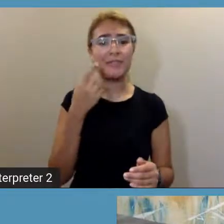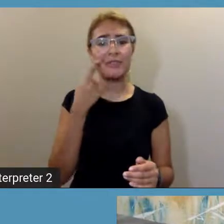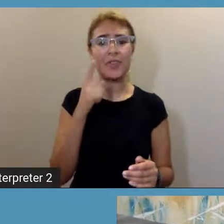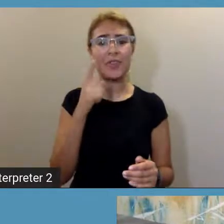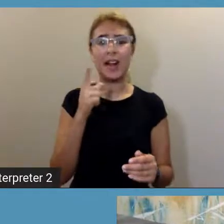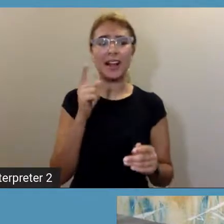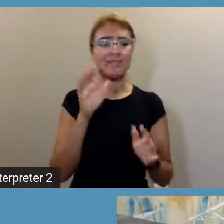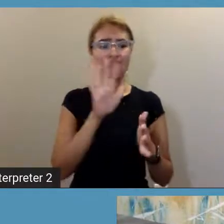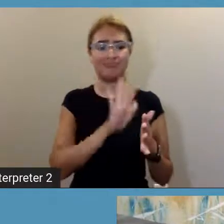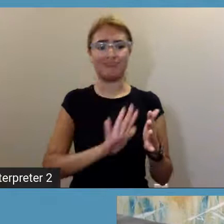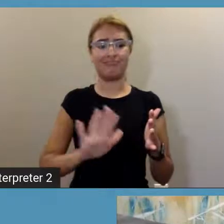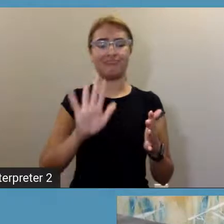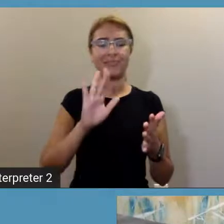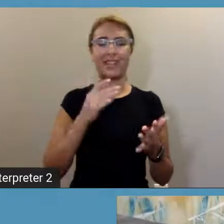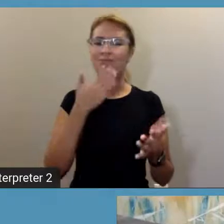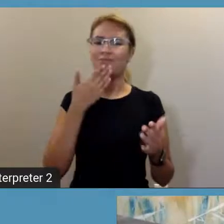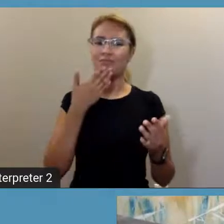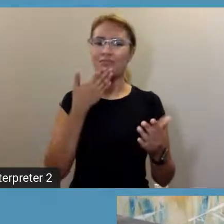comprehensive discussion here.